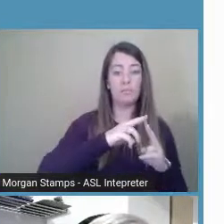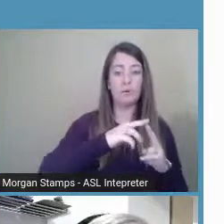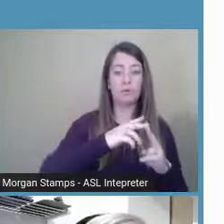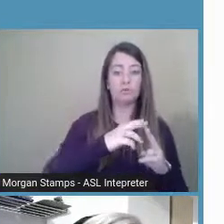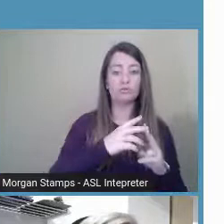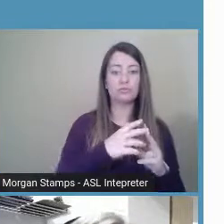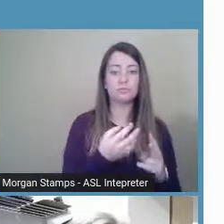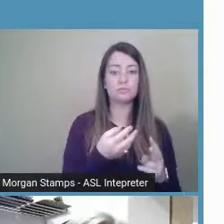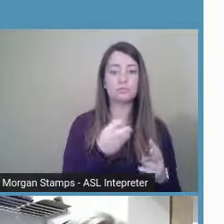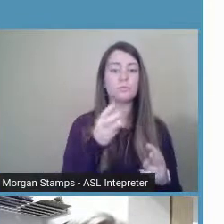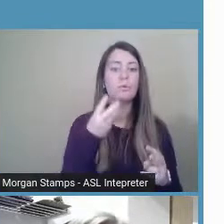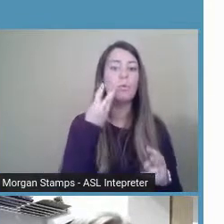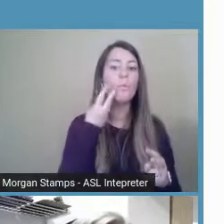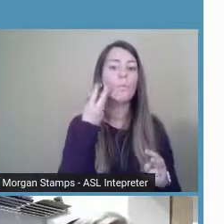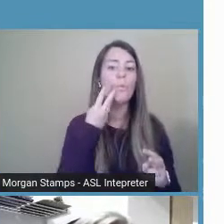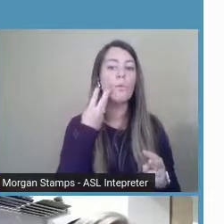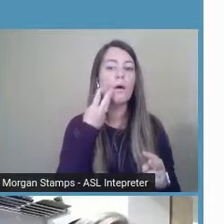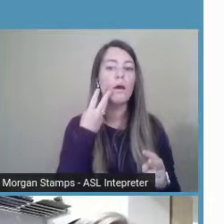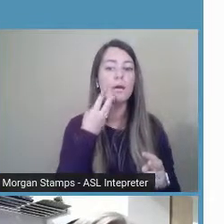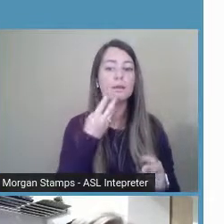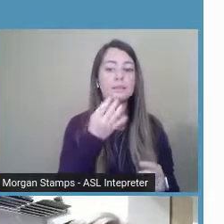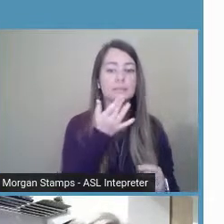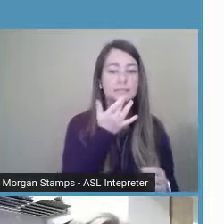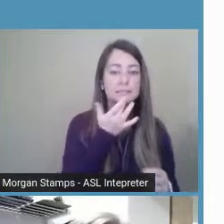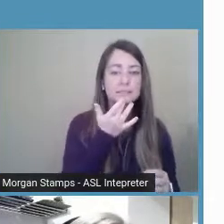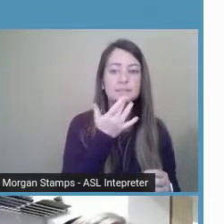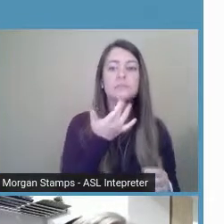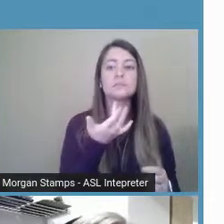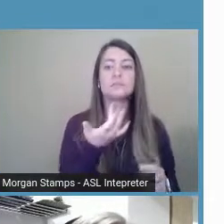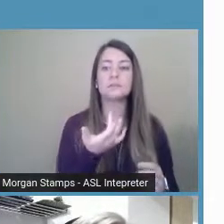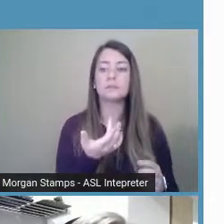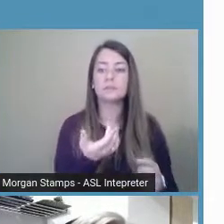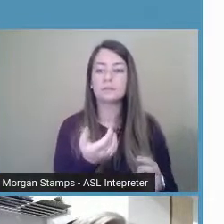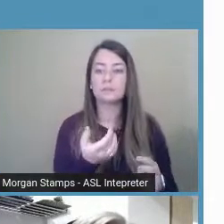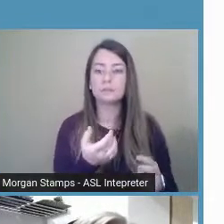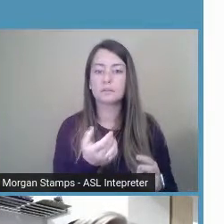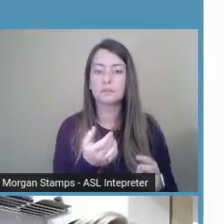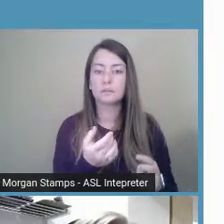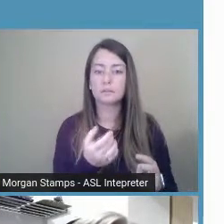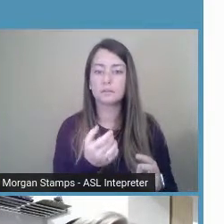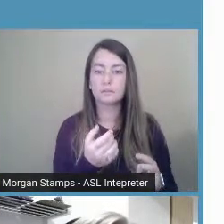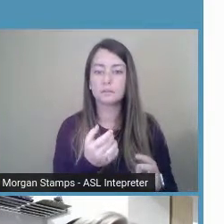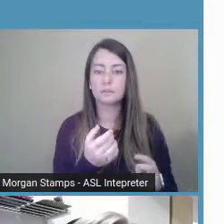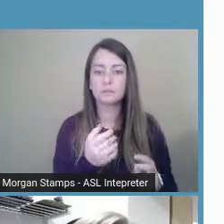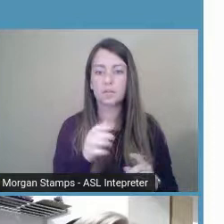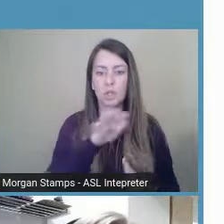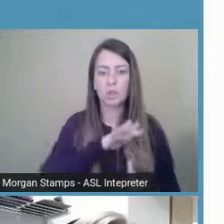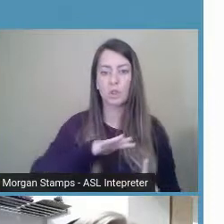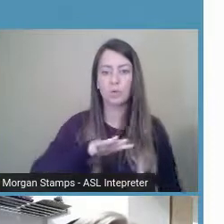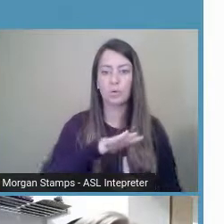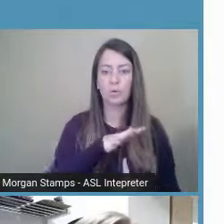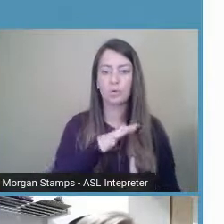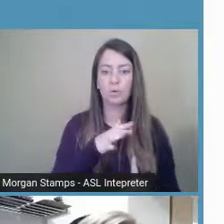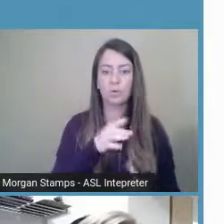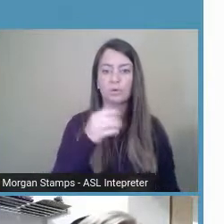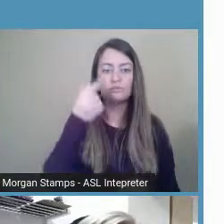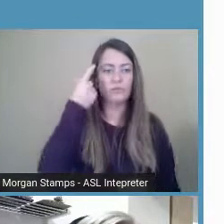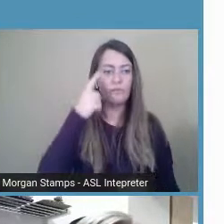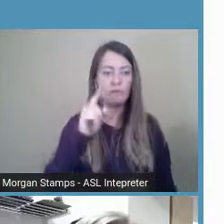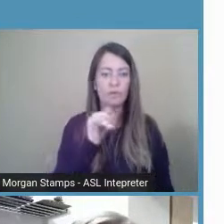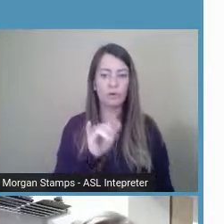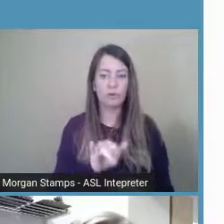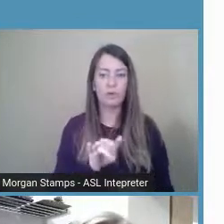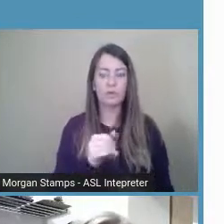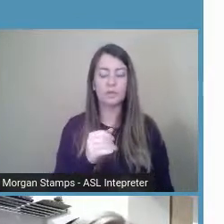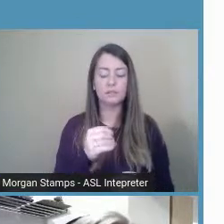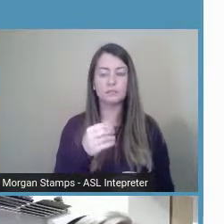they represent and who's featured in our collection, who knits with glass. We'd not been able to bring this artist for a talk before